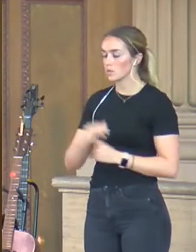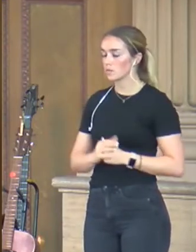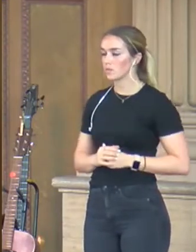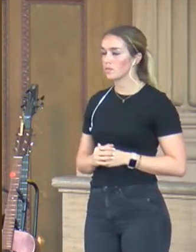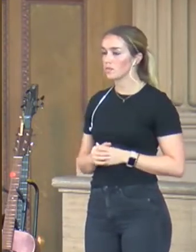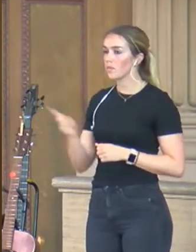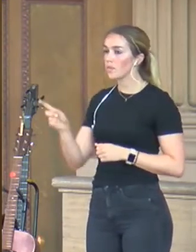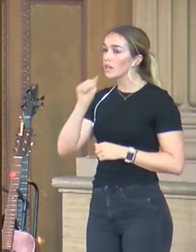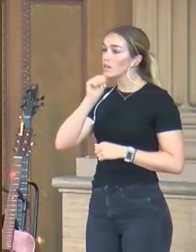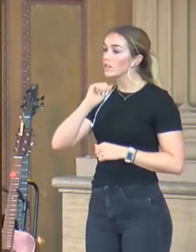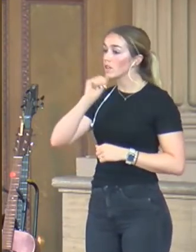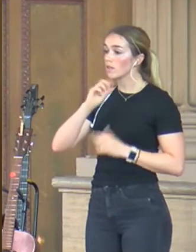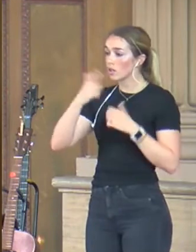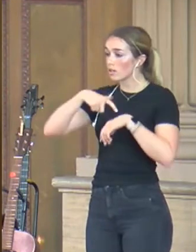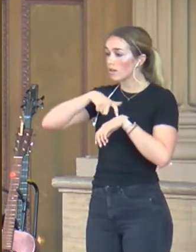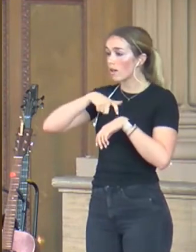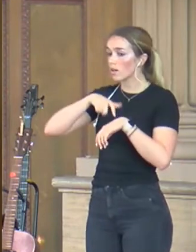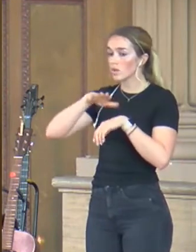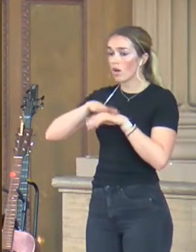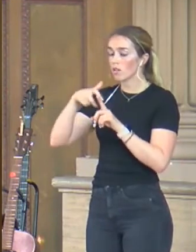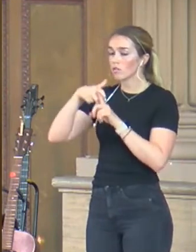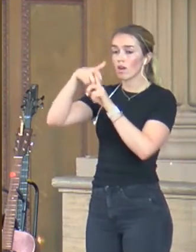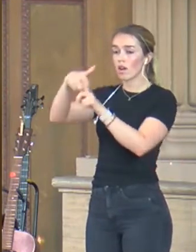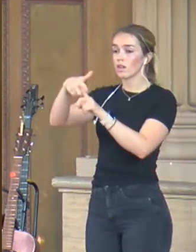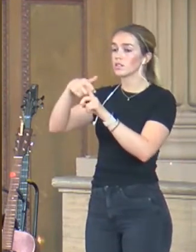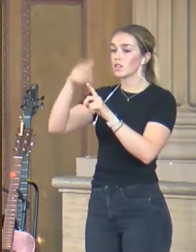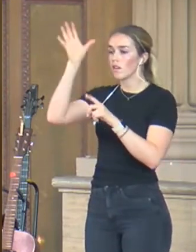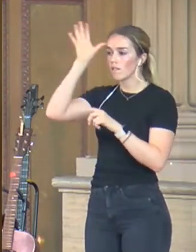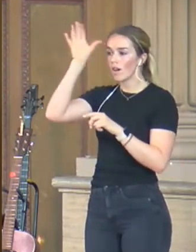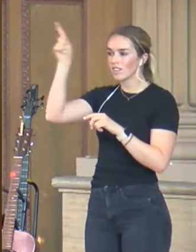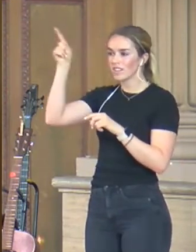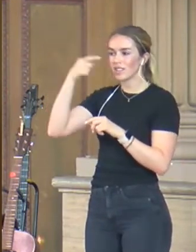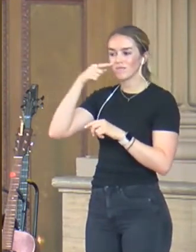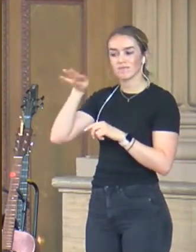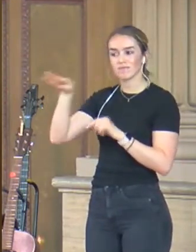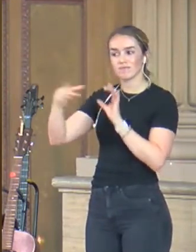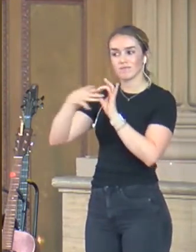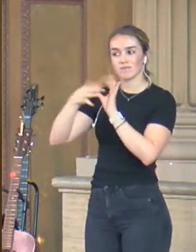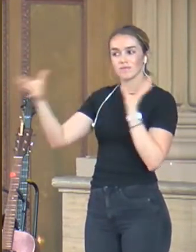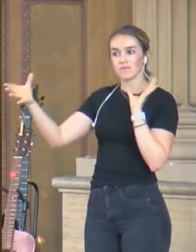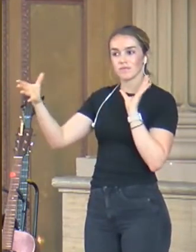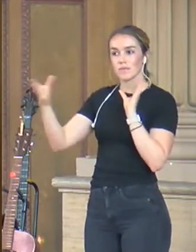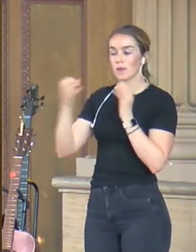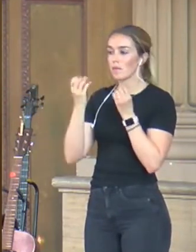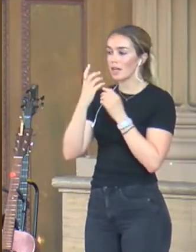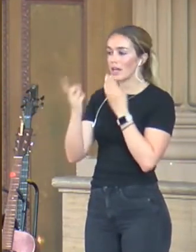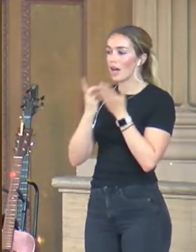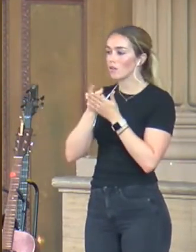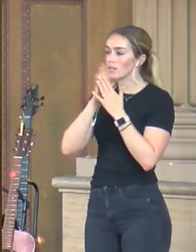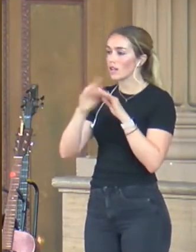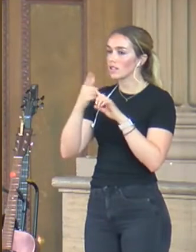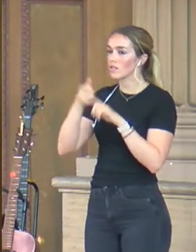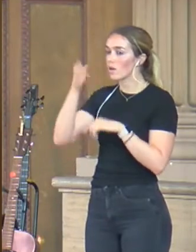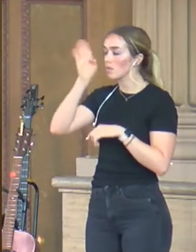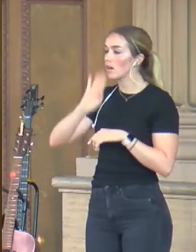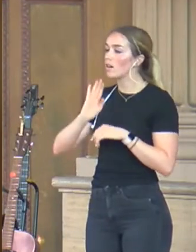He suffered the darkness on the cross as the Father forsook him. He suffered those hours of the silence of God.